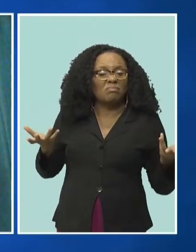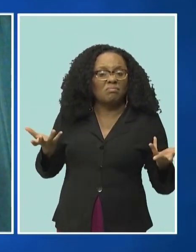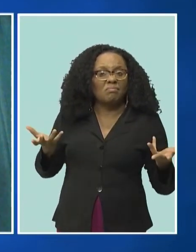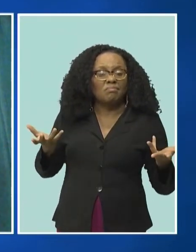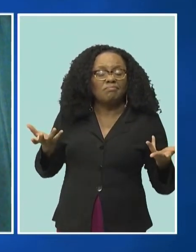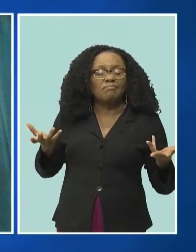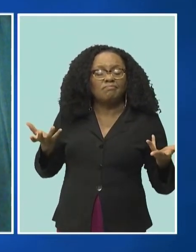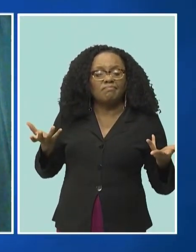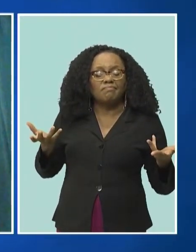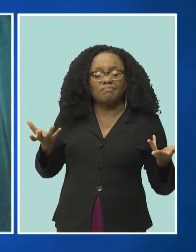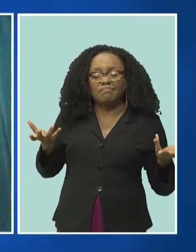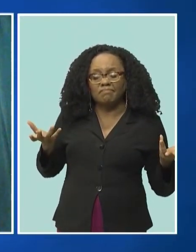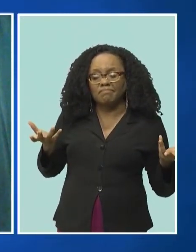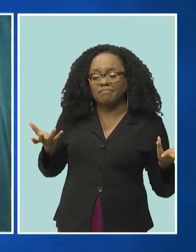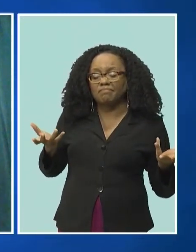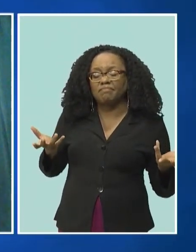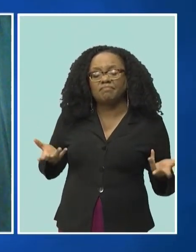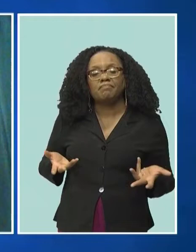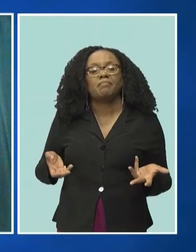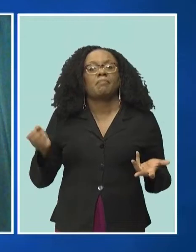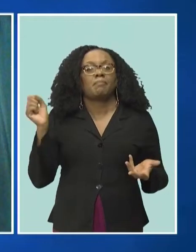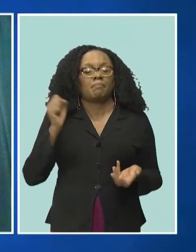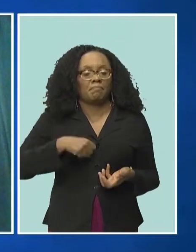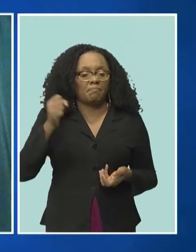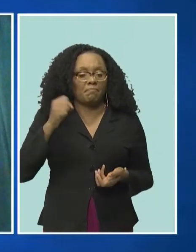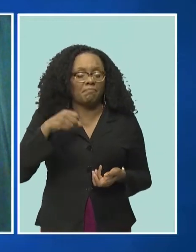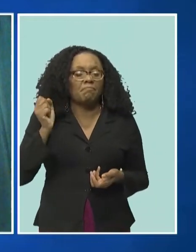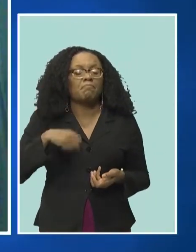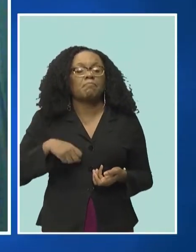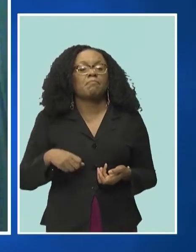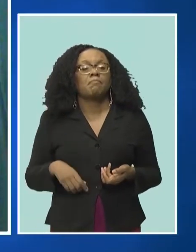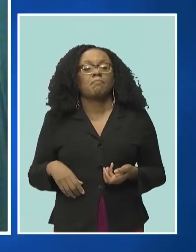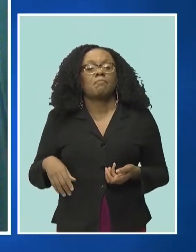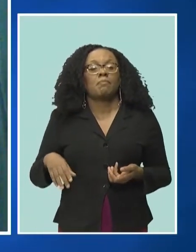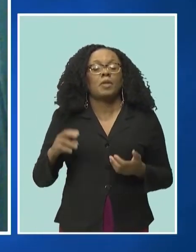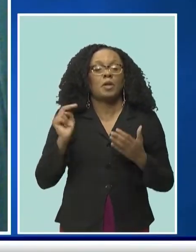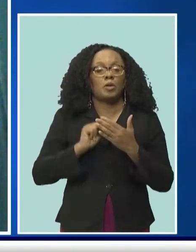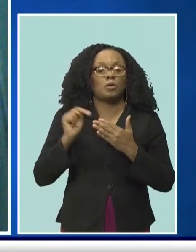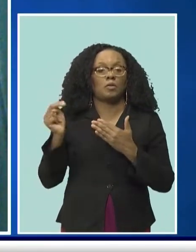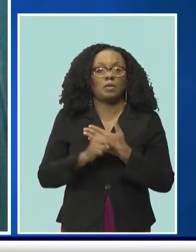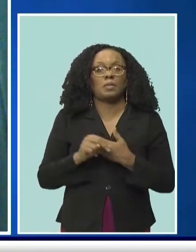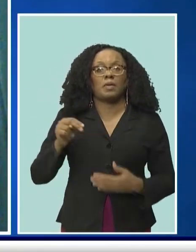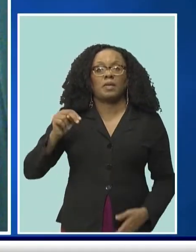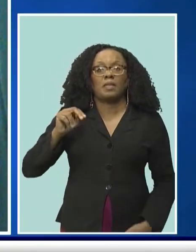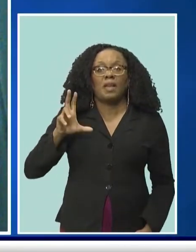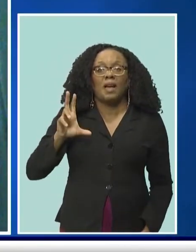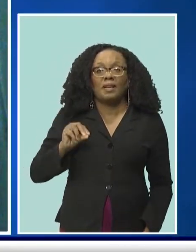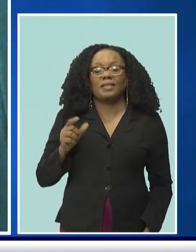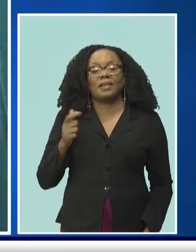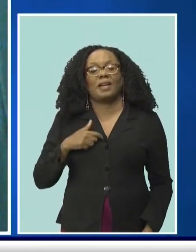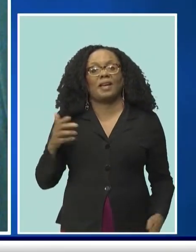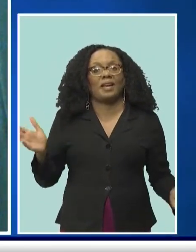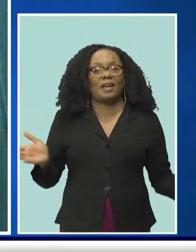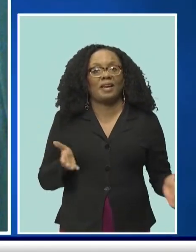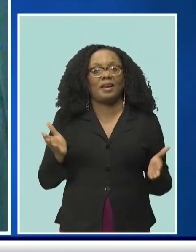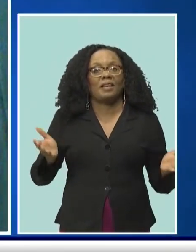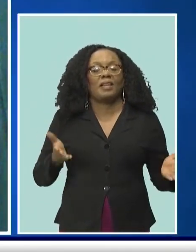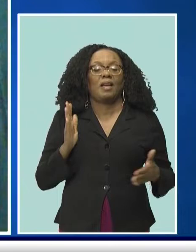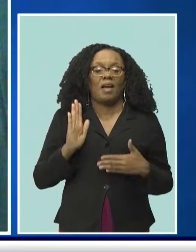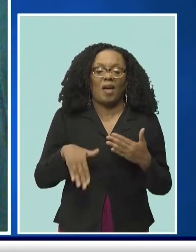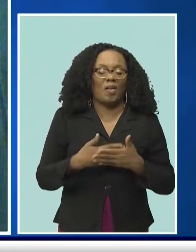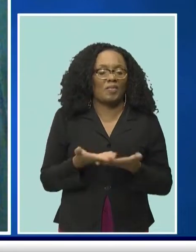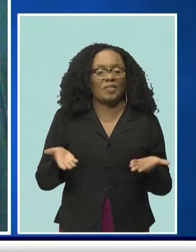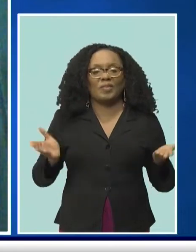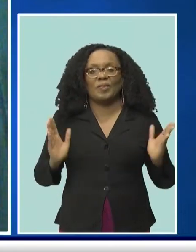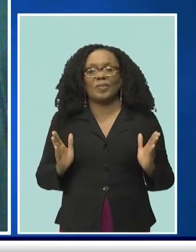Yeah, so the concert that's happening in Bristol on the 30th of November, I'm encouraging every Bajan around the place to